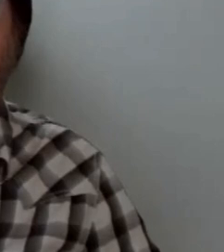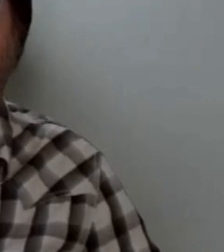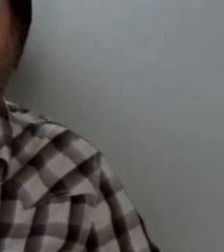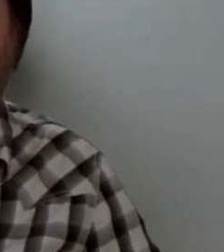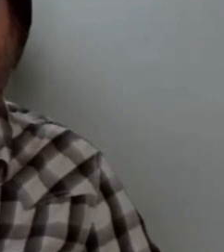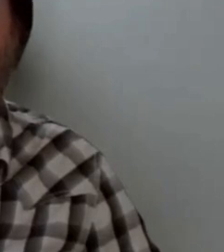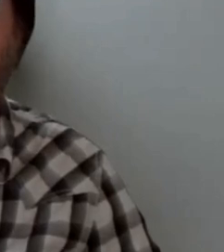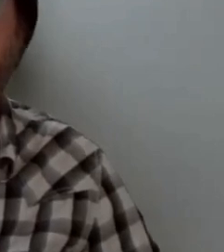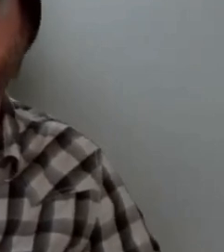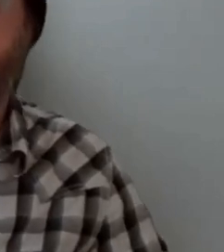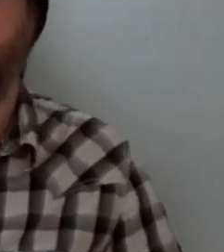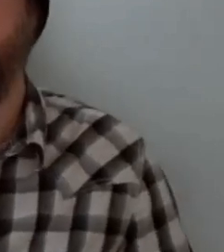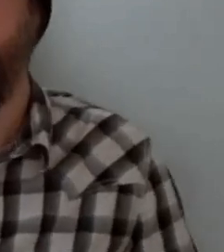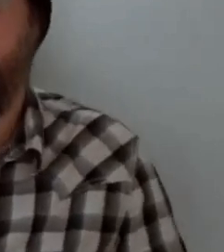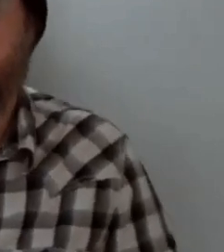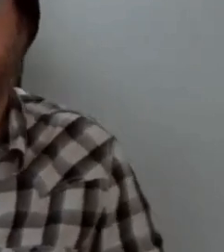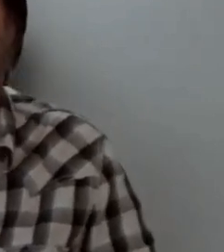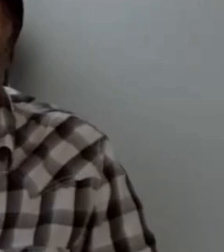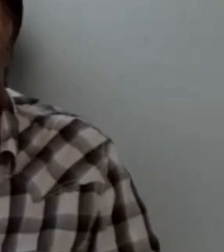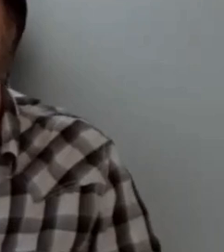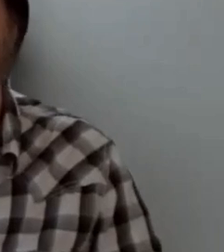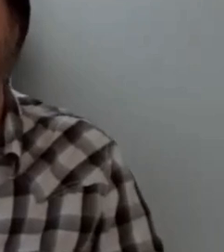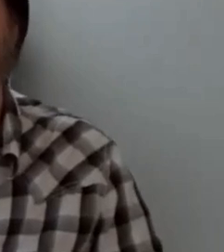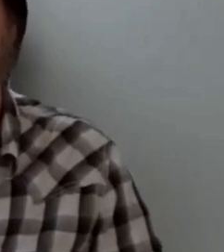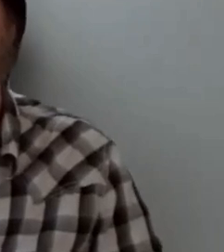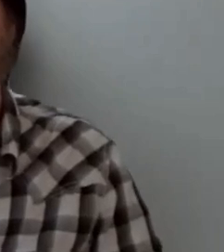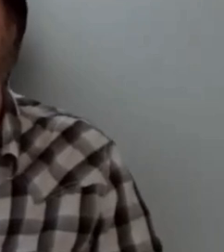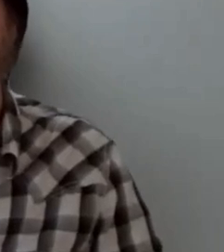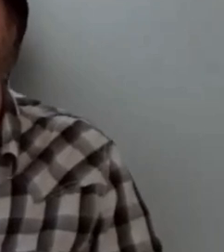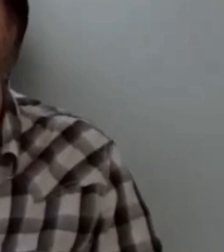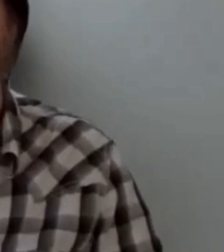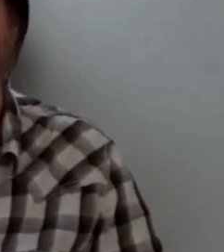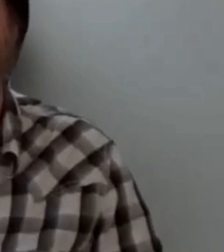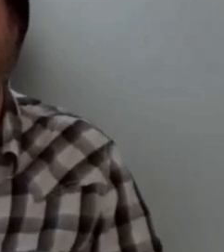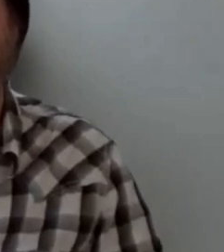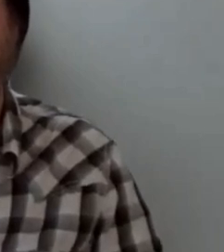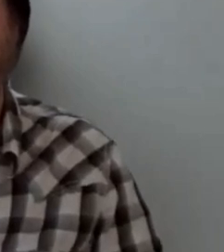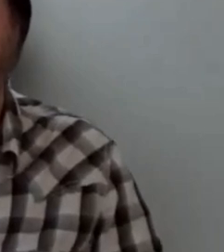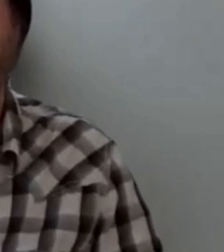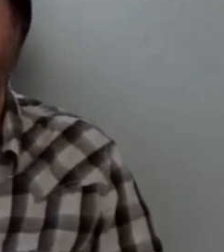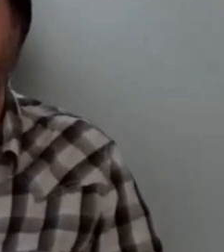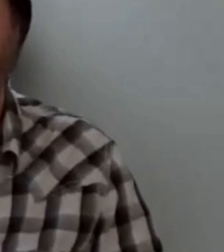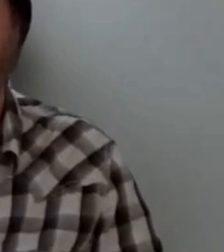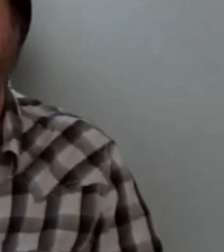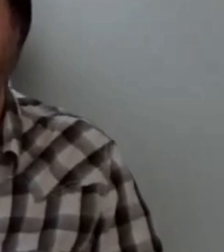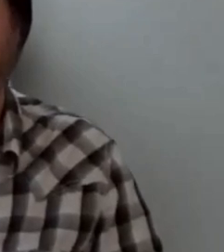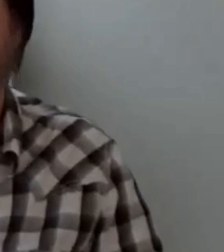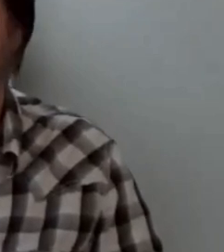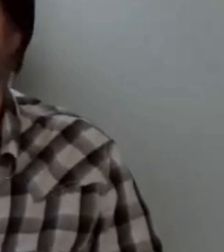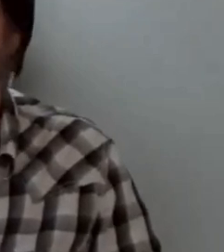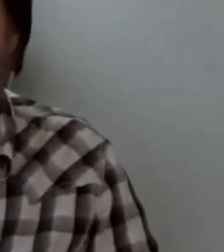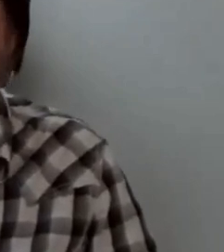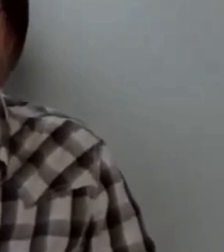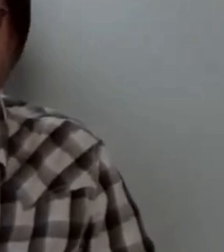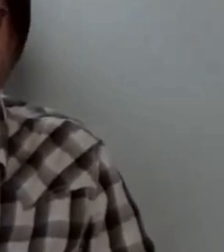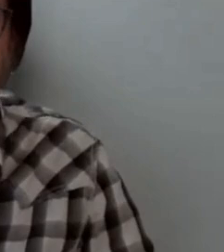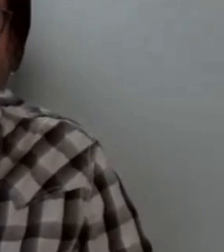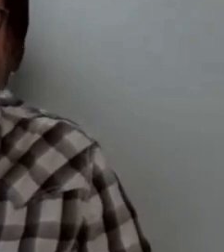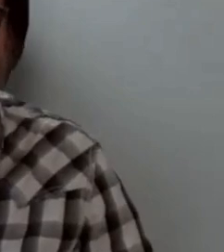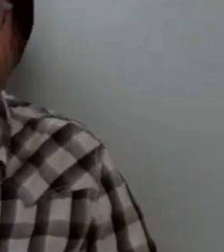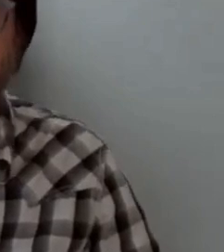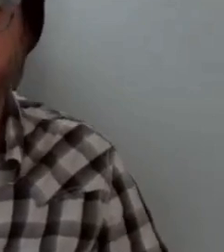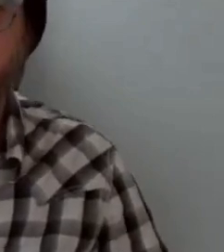available. We don't know exactly when. We have to wait to get it, and then we can post it.